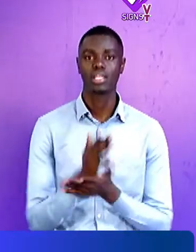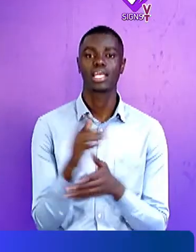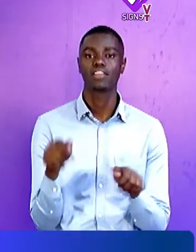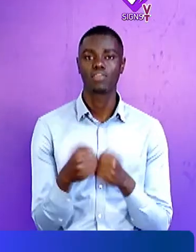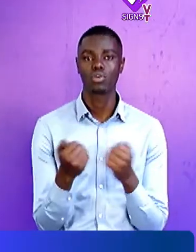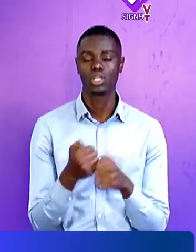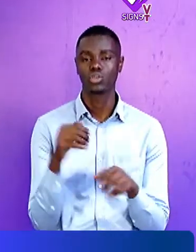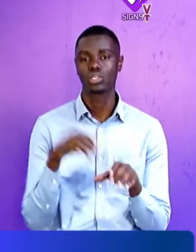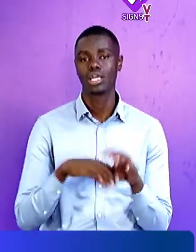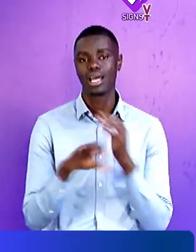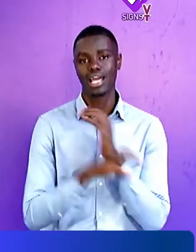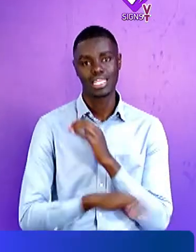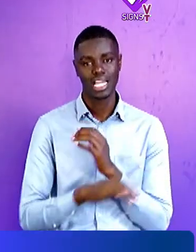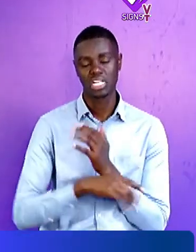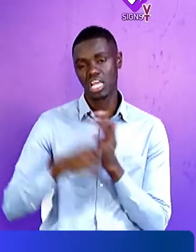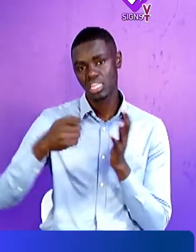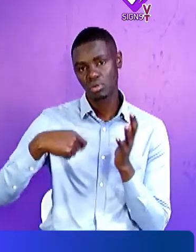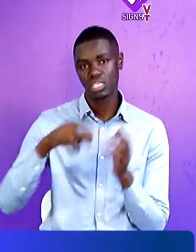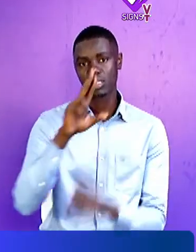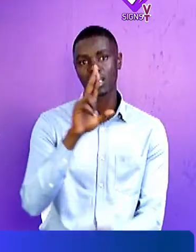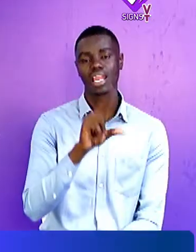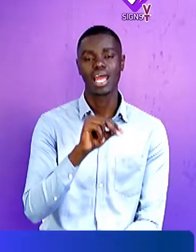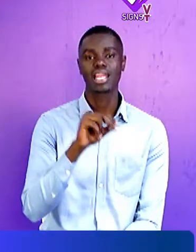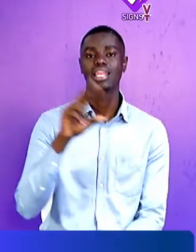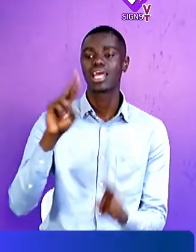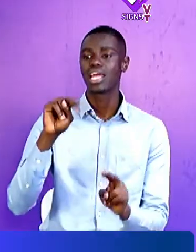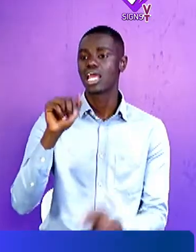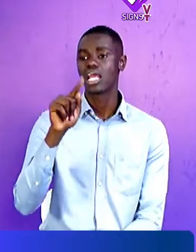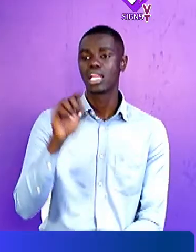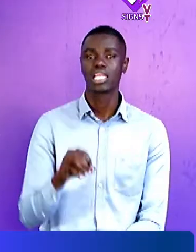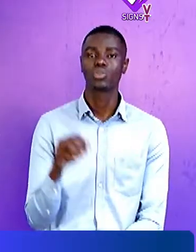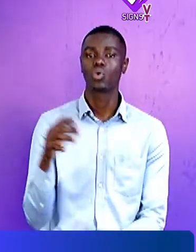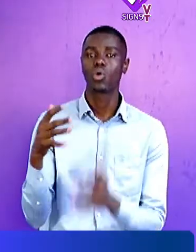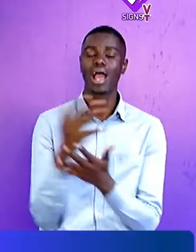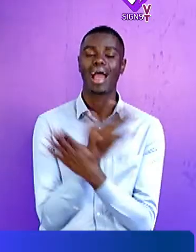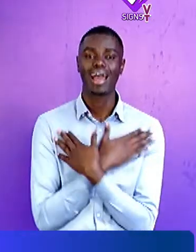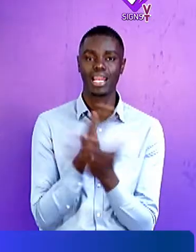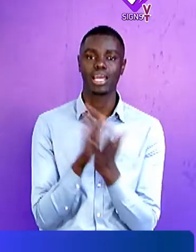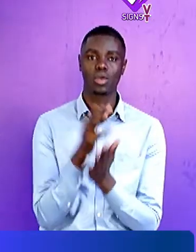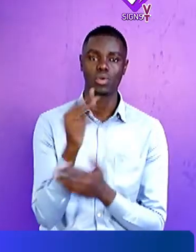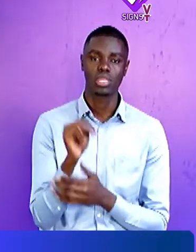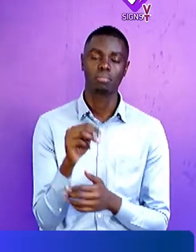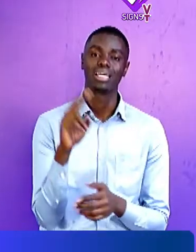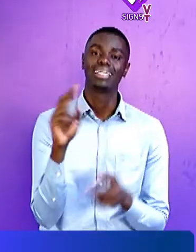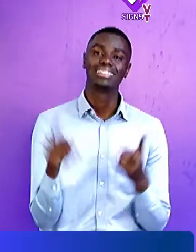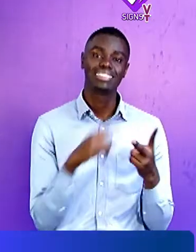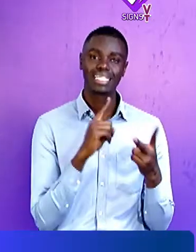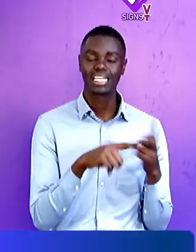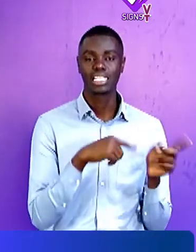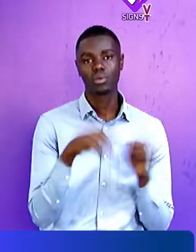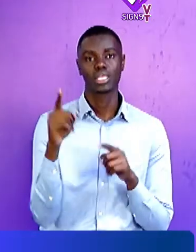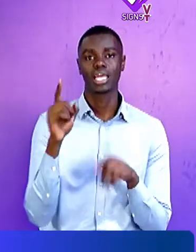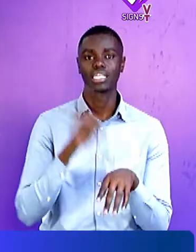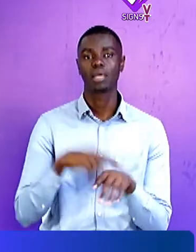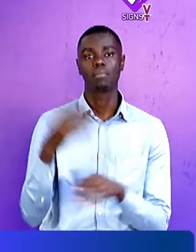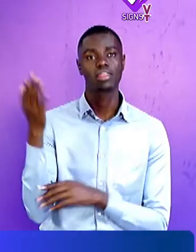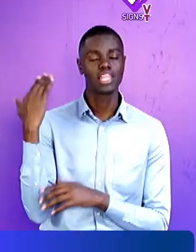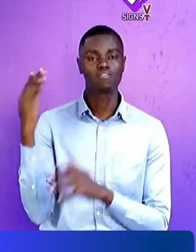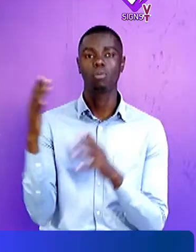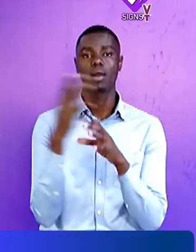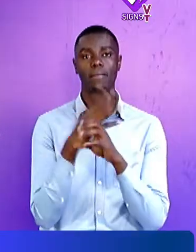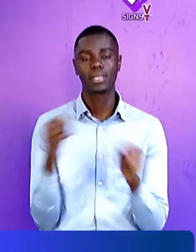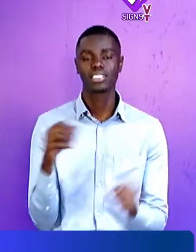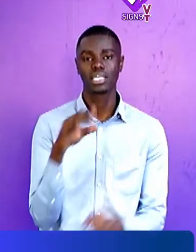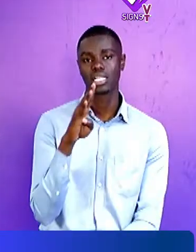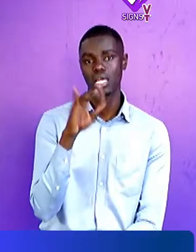country, Yeah. and they were signing this non-NATO ally with them. Secondly, they went there when the former president of the US, that is